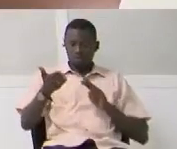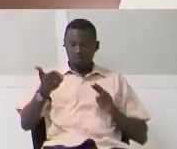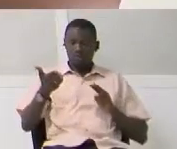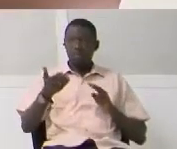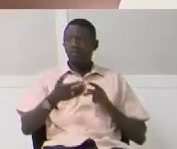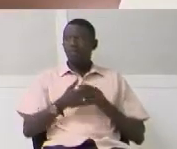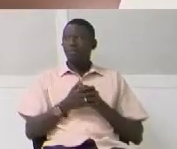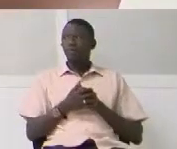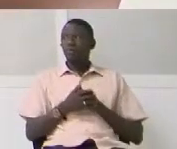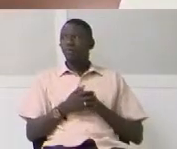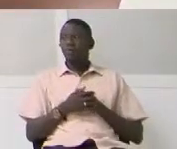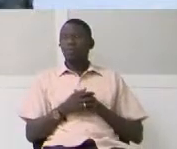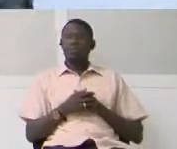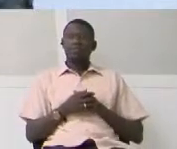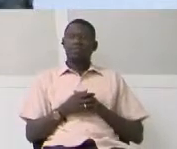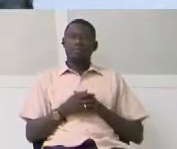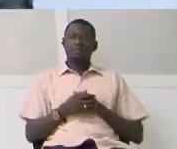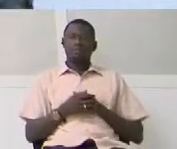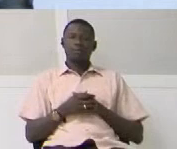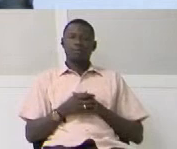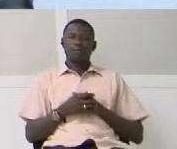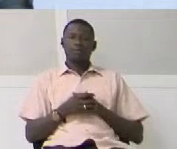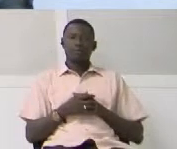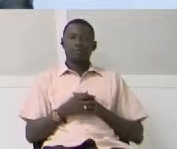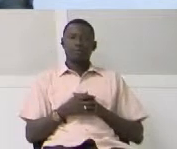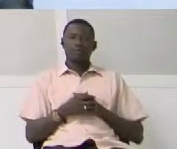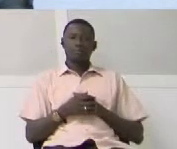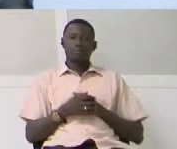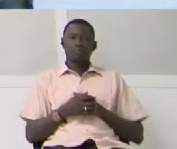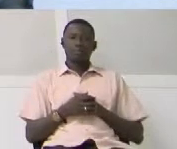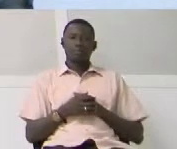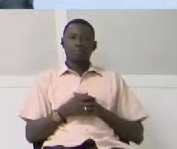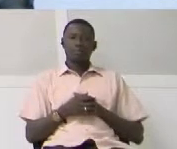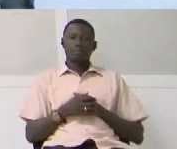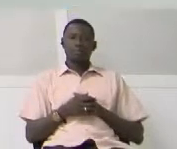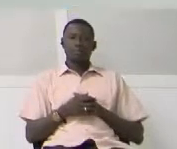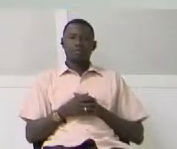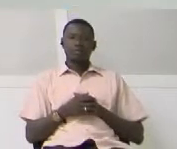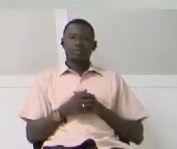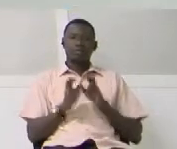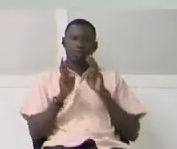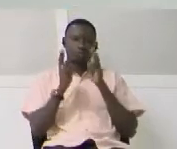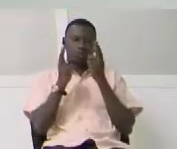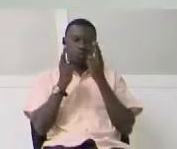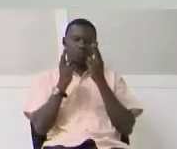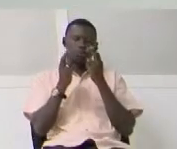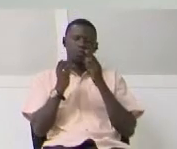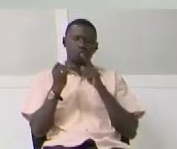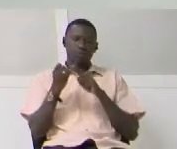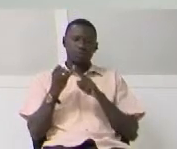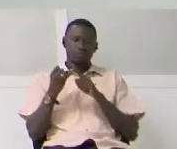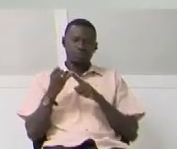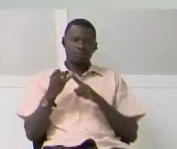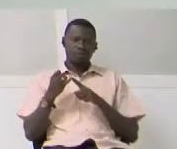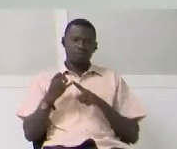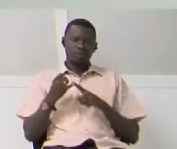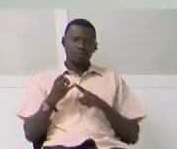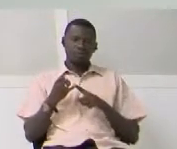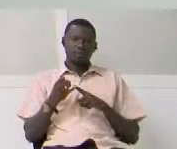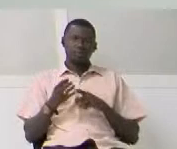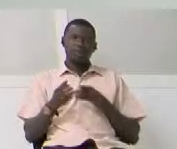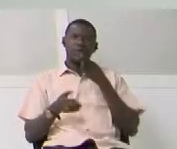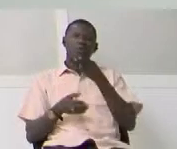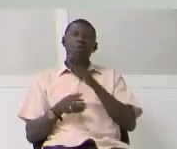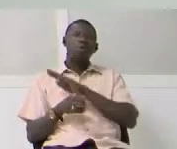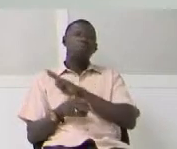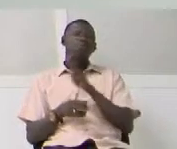nii moom lañ ci binda ni ma ko limee si nii. Quote. Ma wax ko niñ ko fi bindee. There were